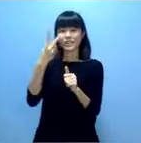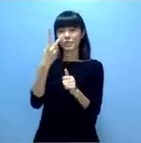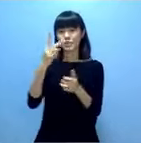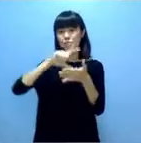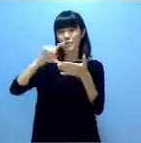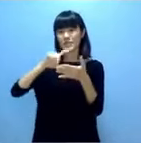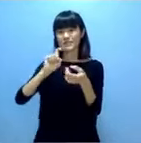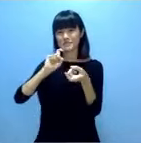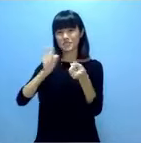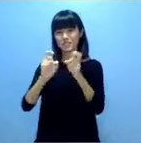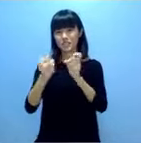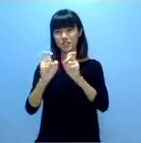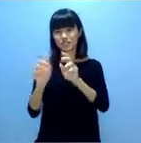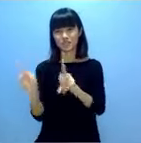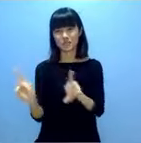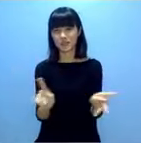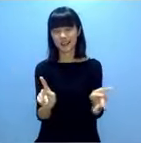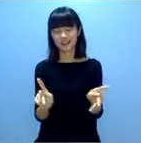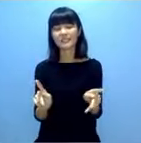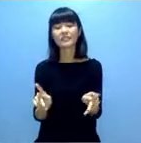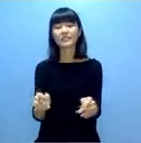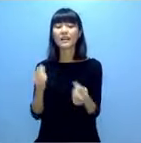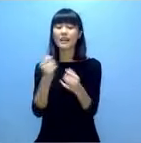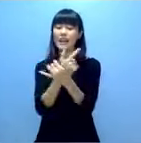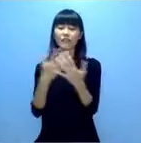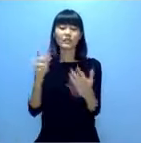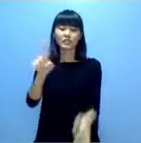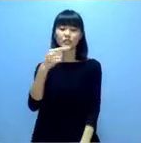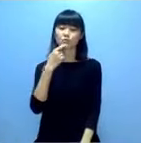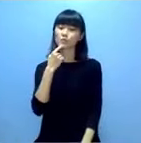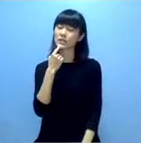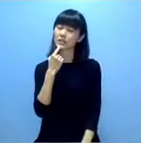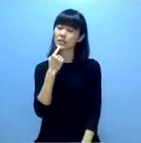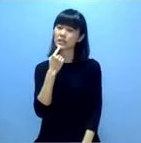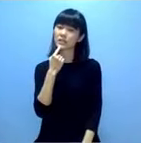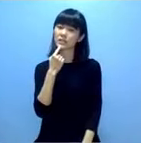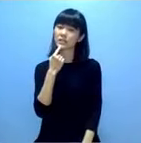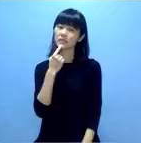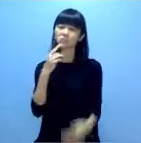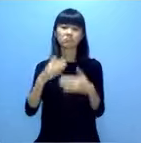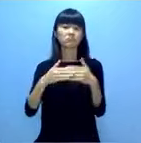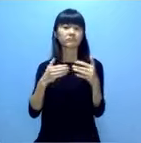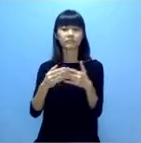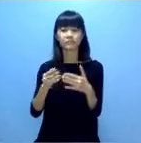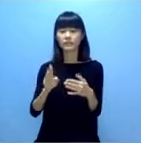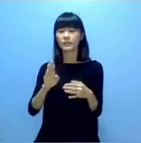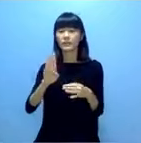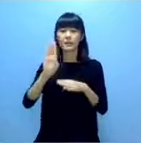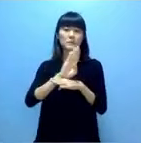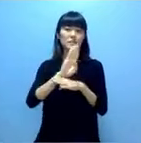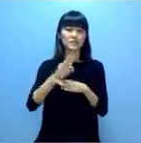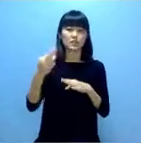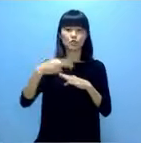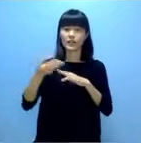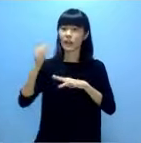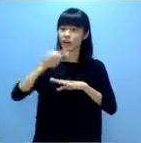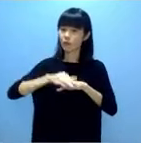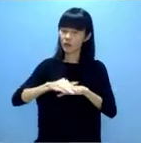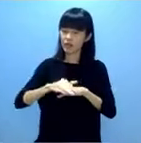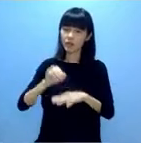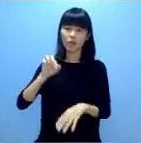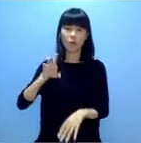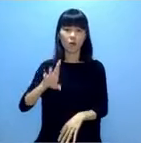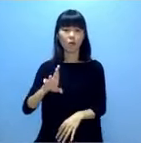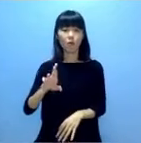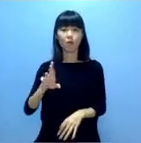But I think everything that you've mentioned, right? So whether is it trying to do business recovery, whether is it just trying to get